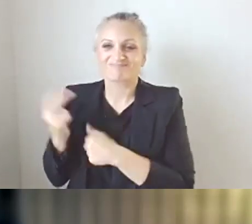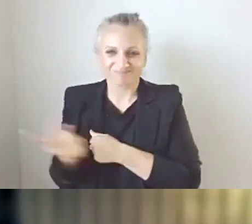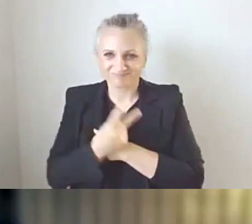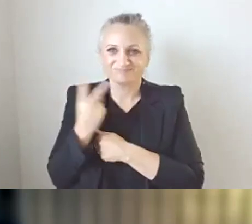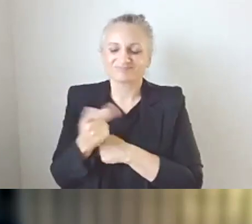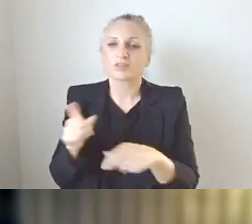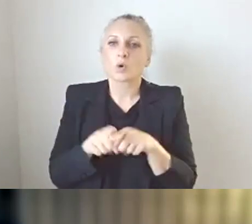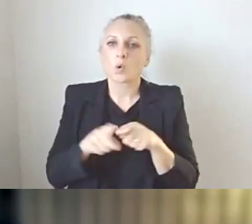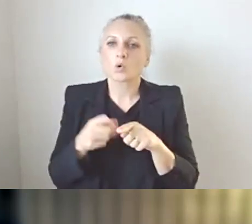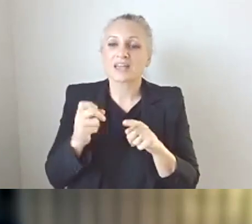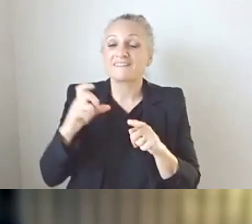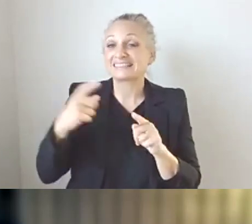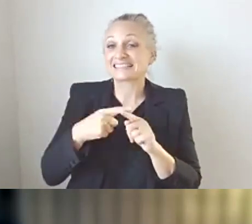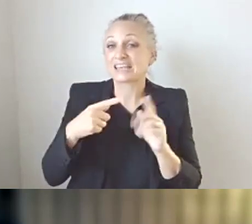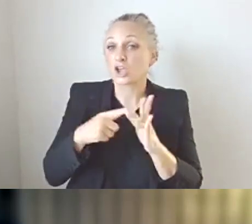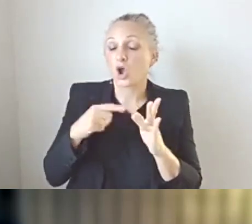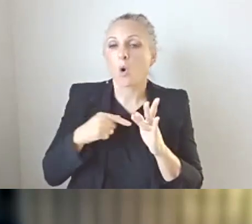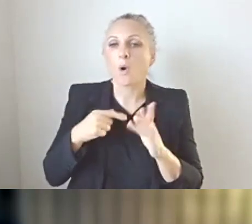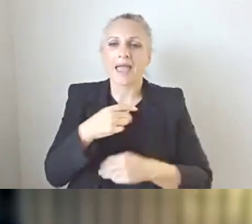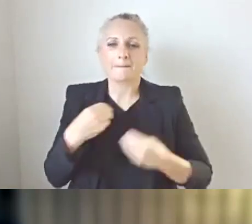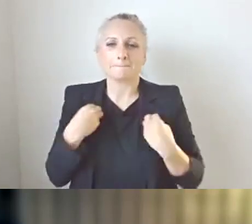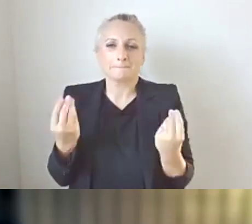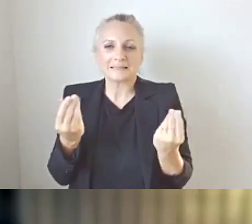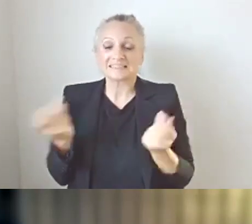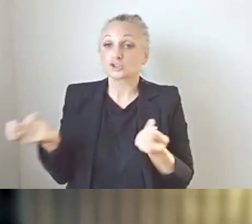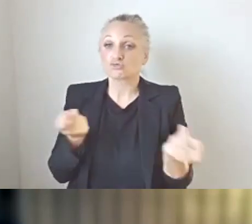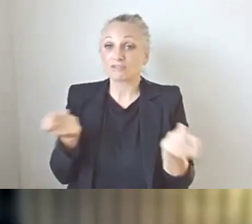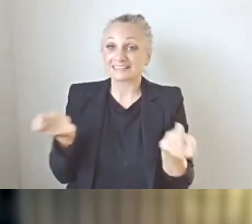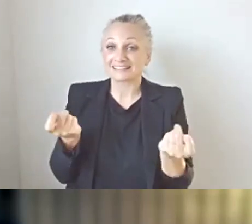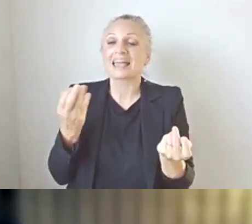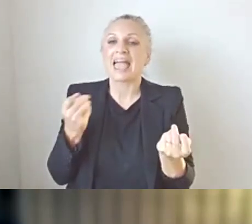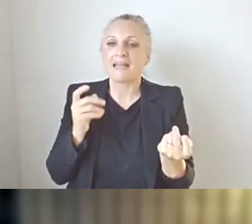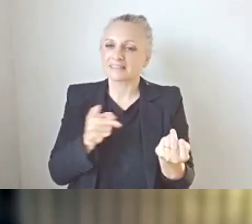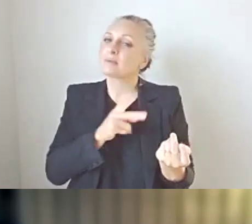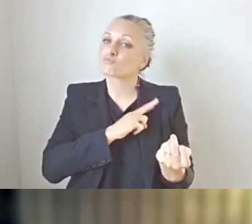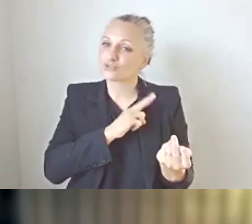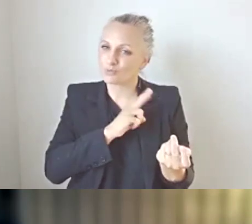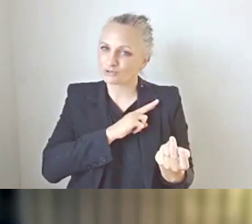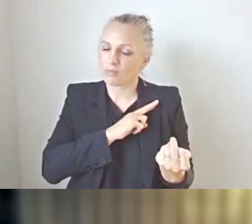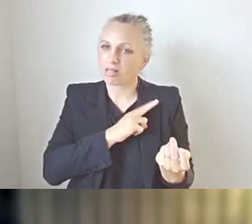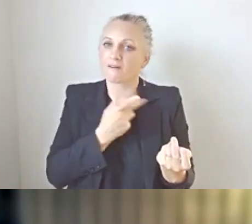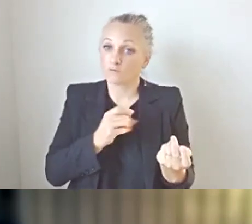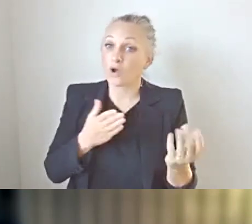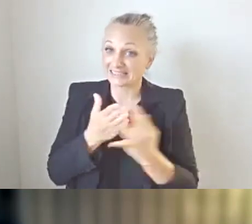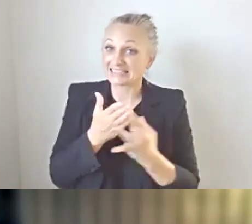of companies responsible for accessibility will take us even further again. So I